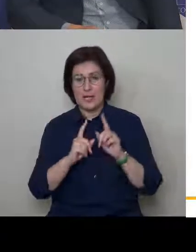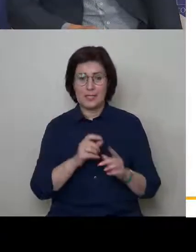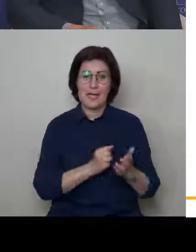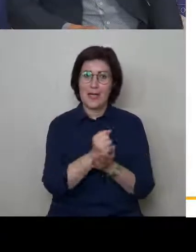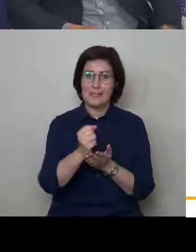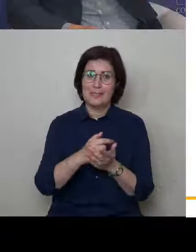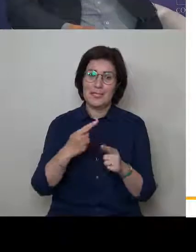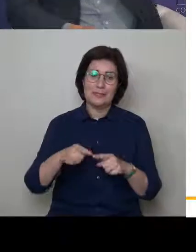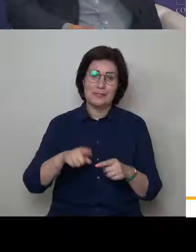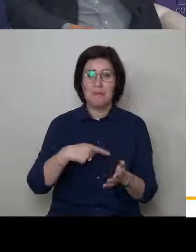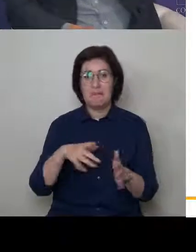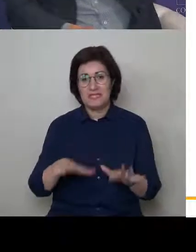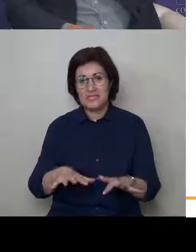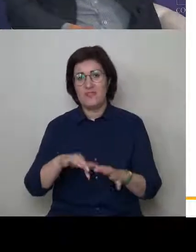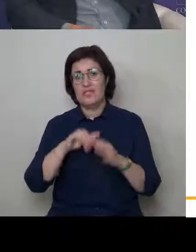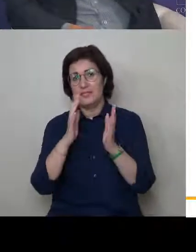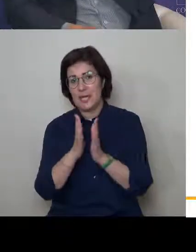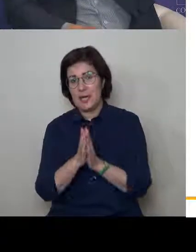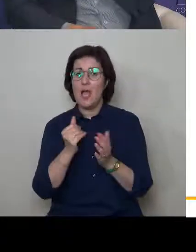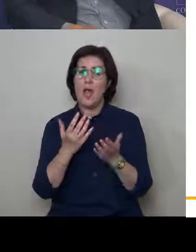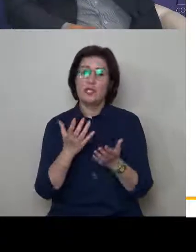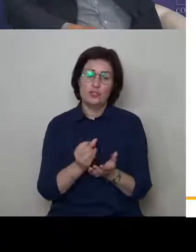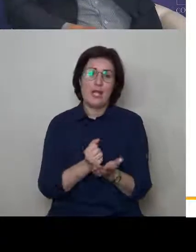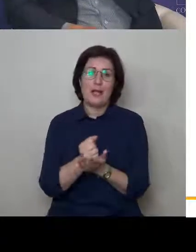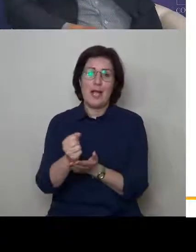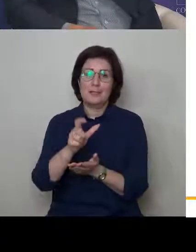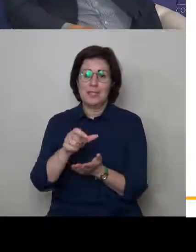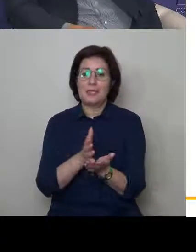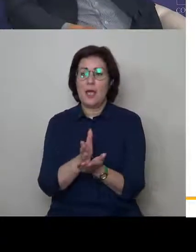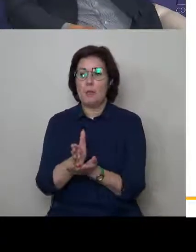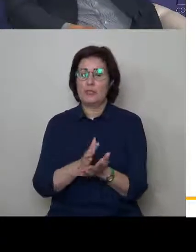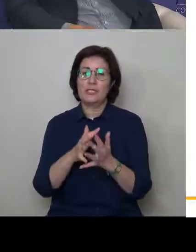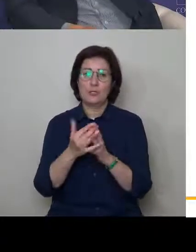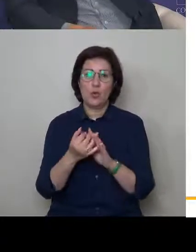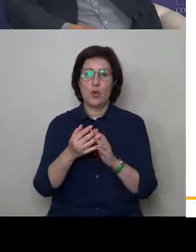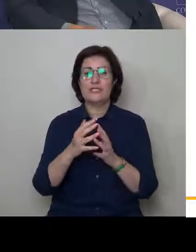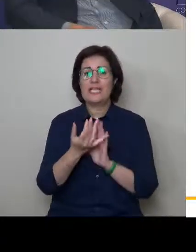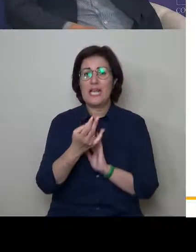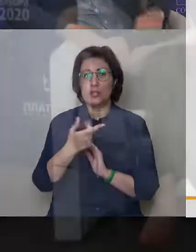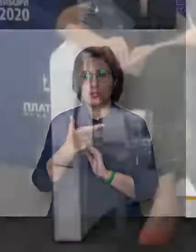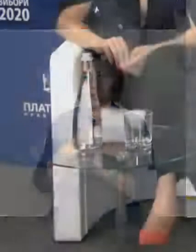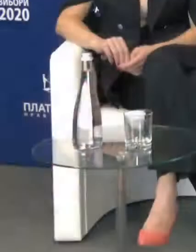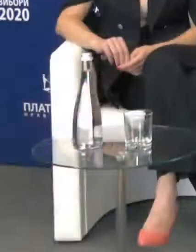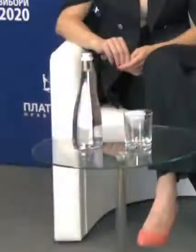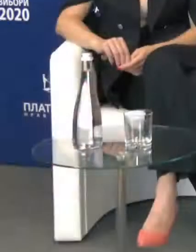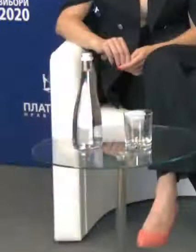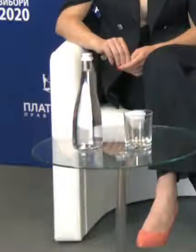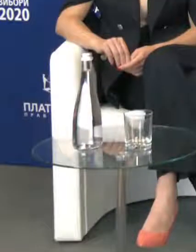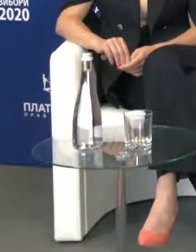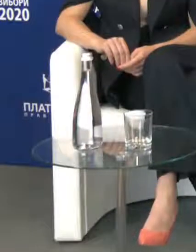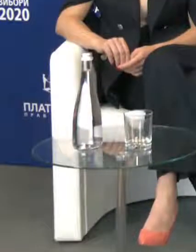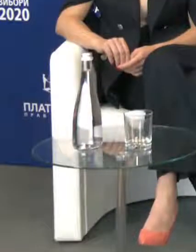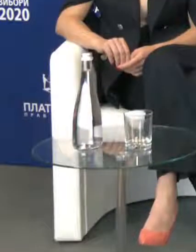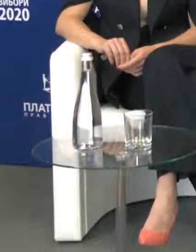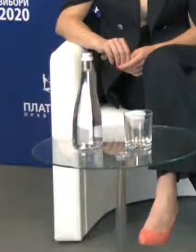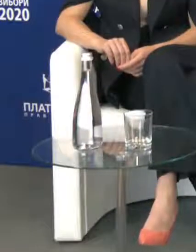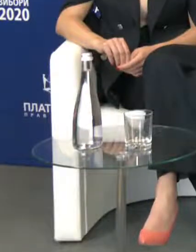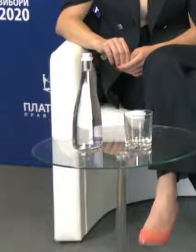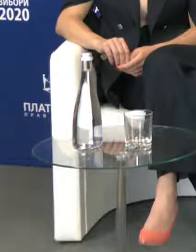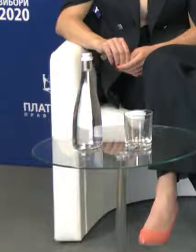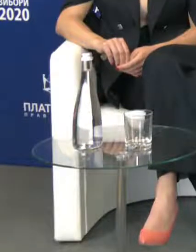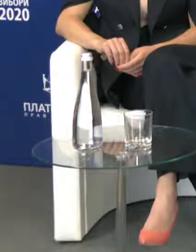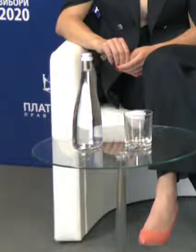village council, that's local general, and it also the candidates for the position of the leader in